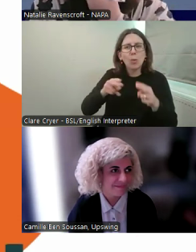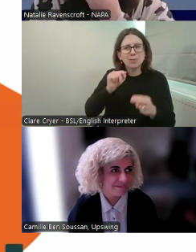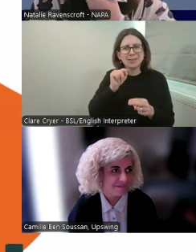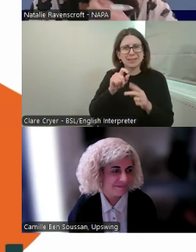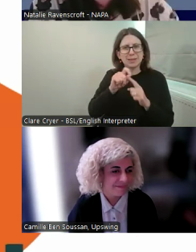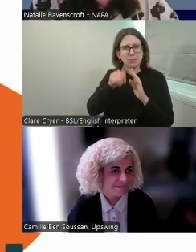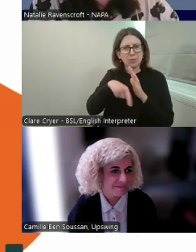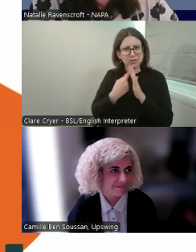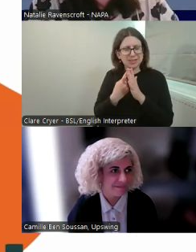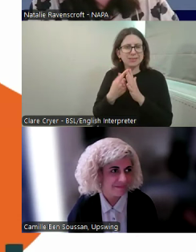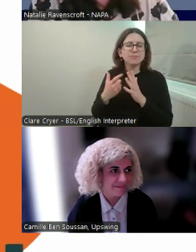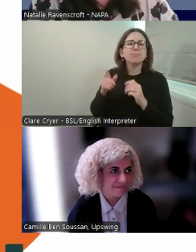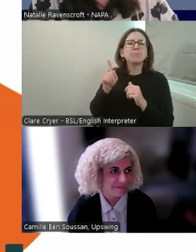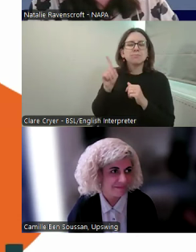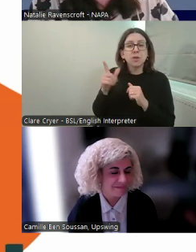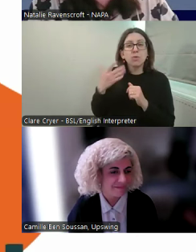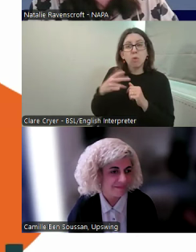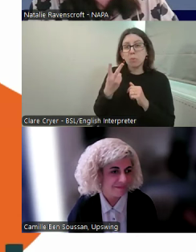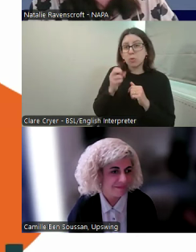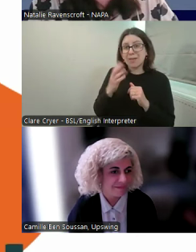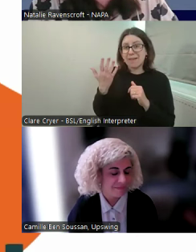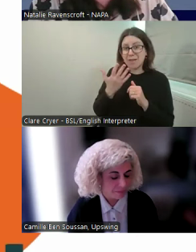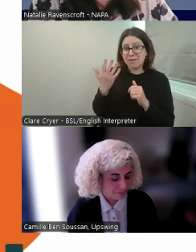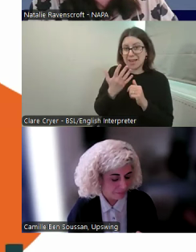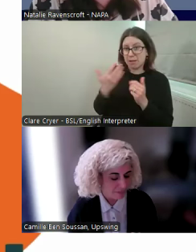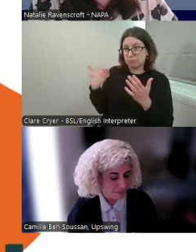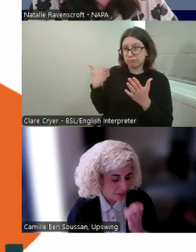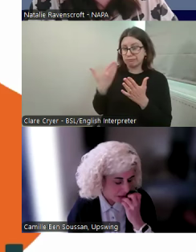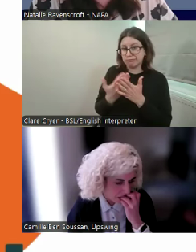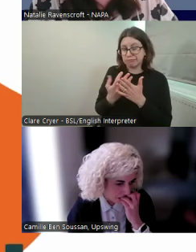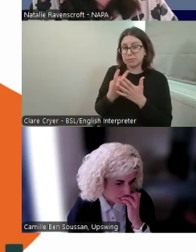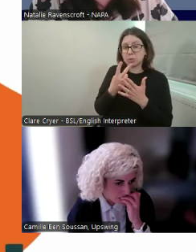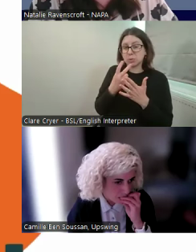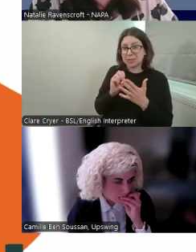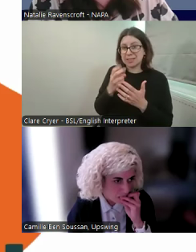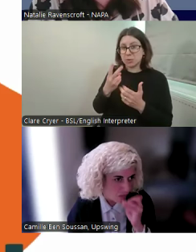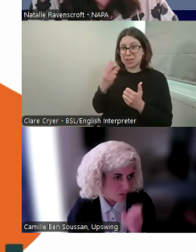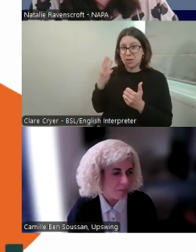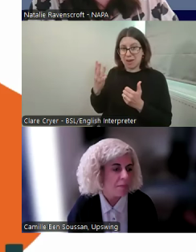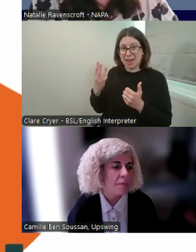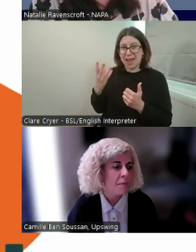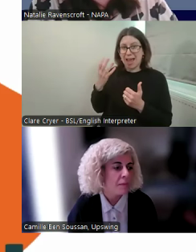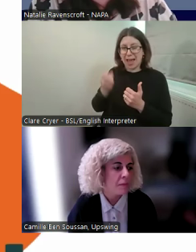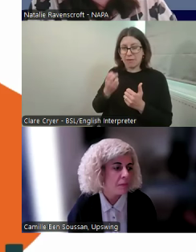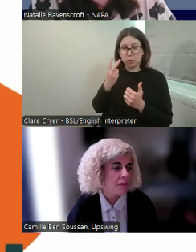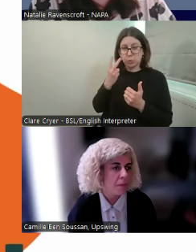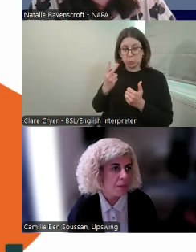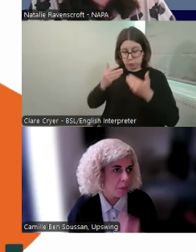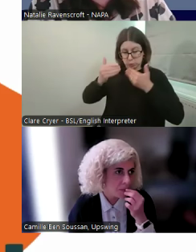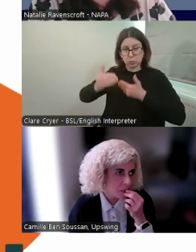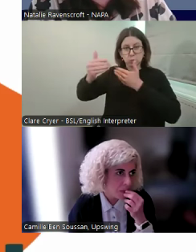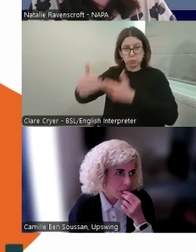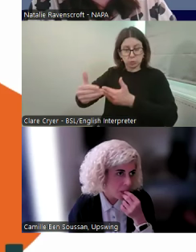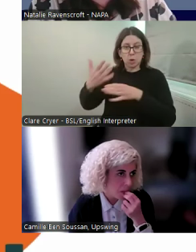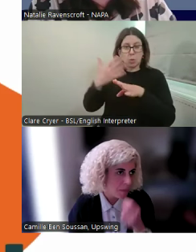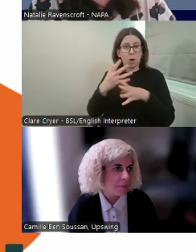Hamlin Foundation, from 2015 to 2023, we ran 2 iterations of this. We worked with